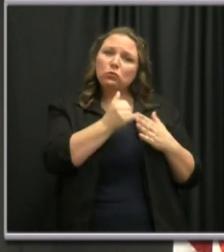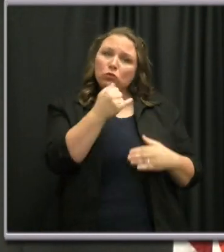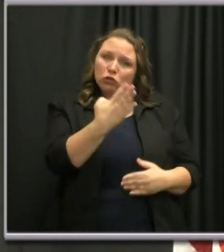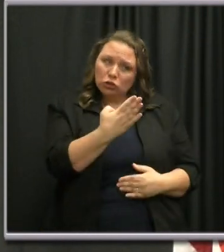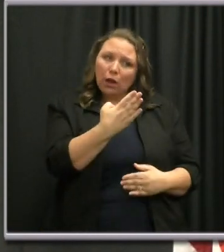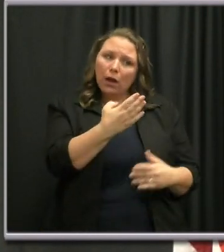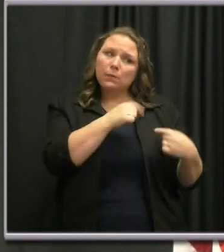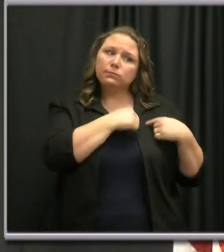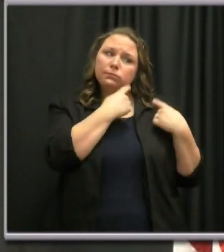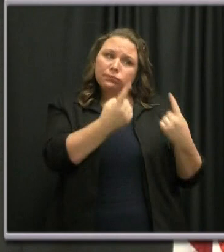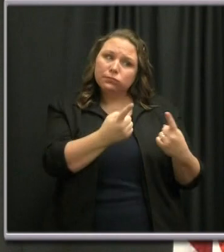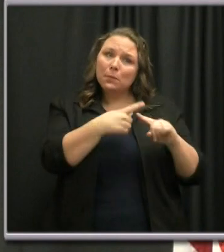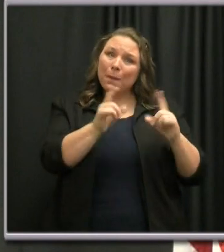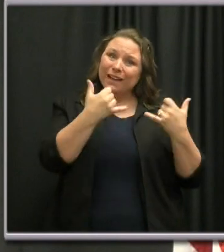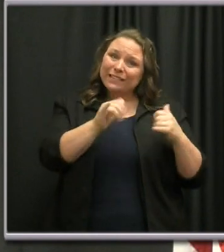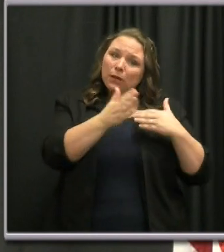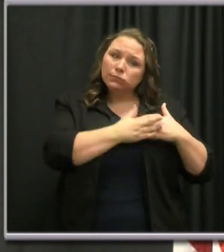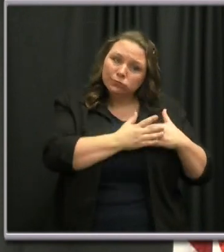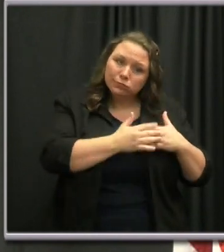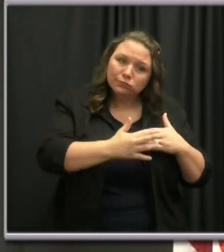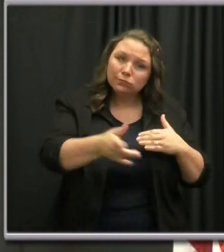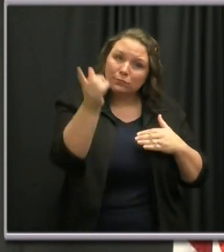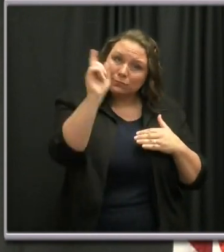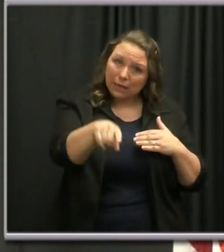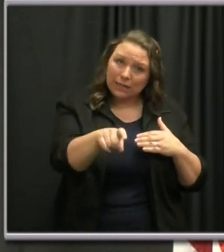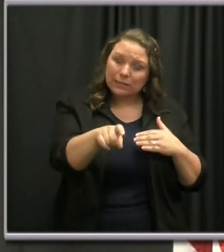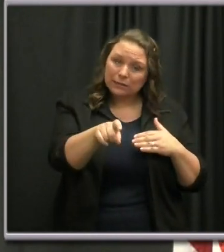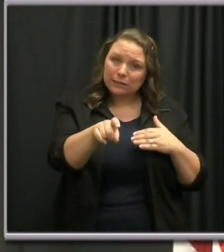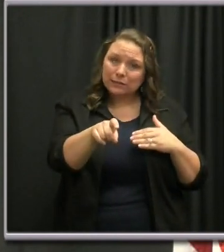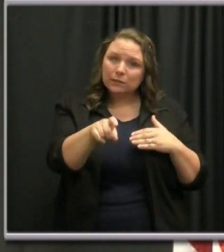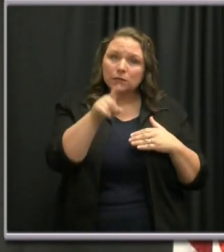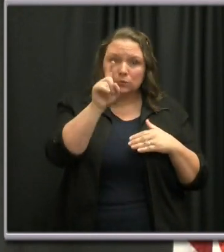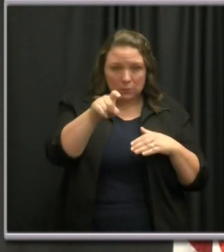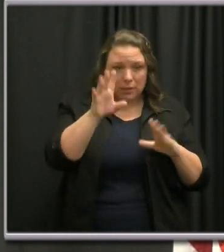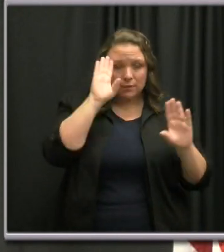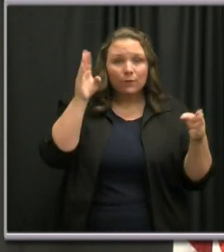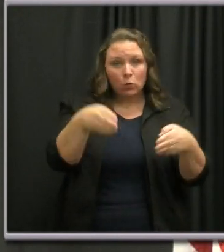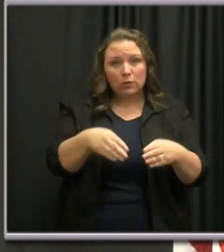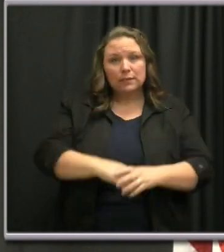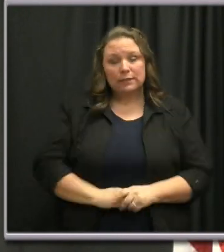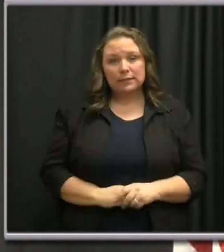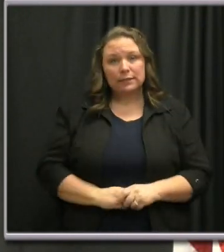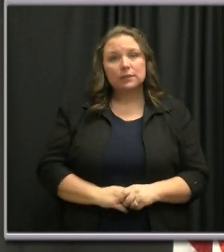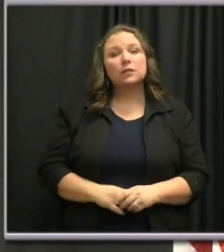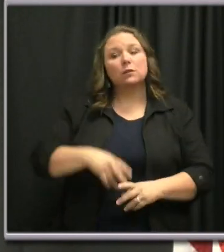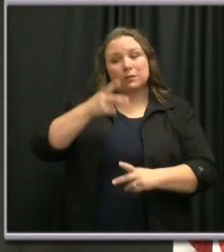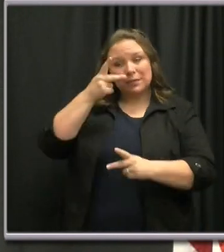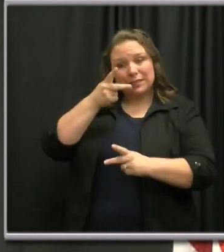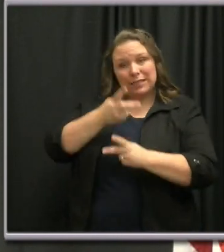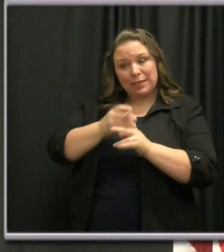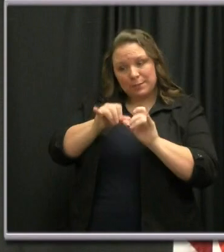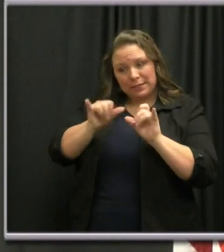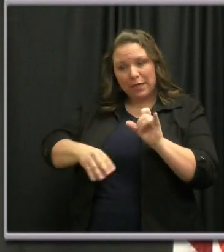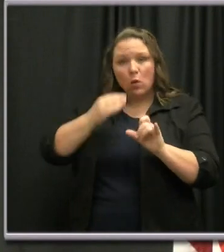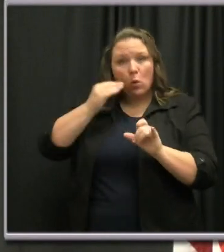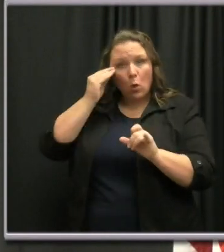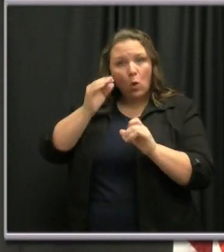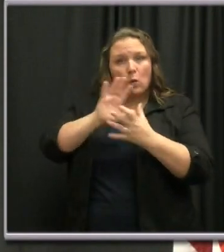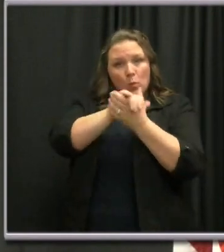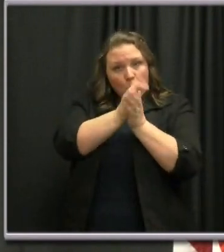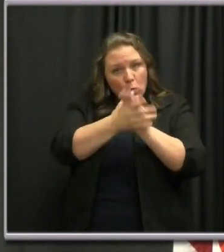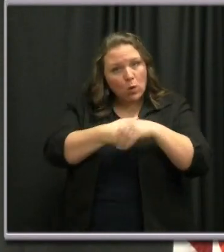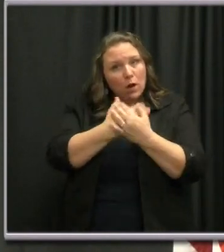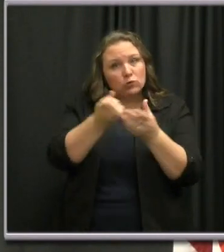the virus transmission, but there's still work to do, and we need to do that. So please stay at home, wash your hands